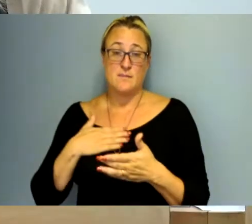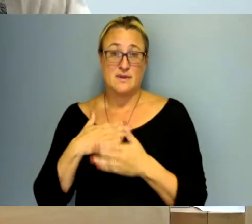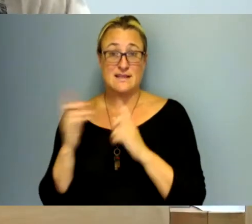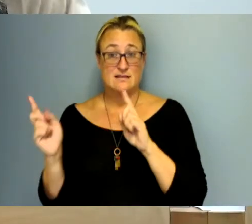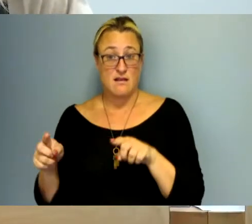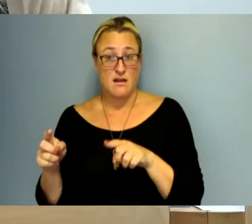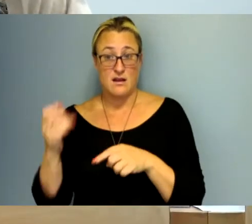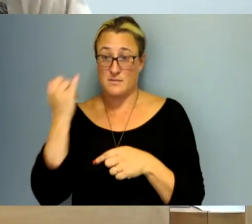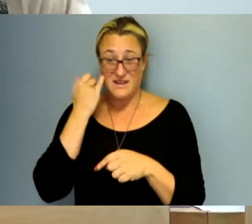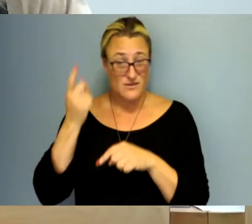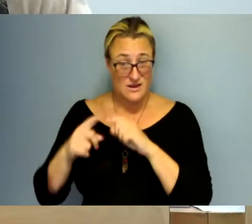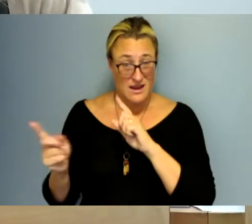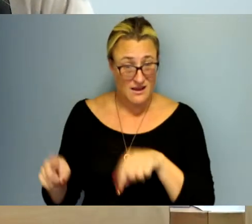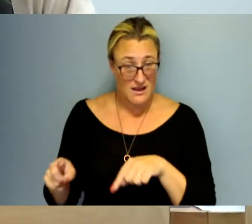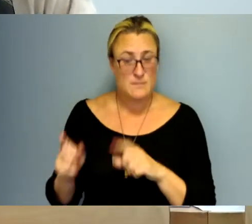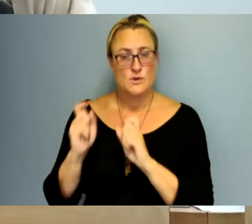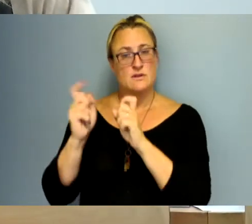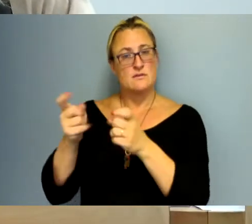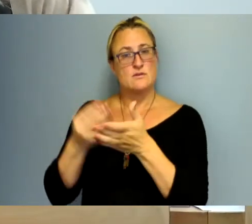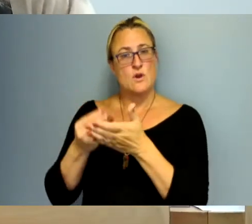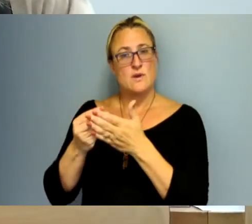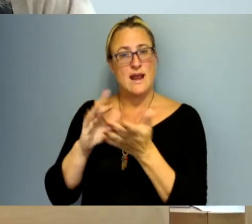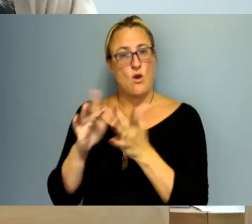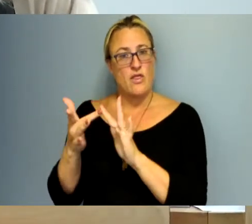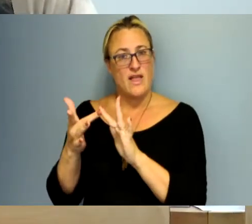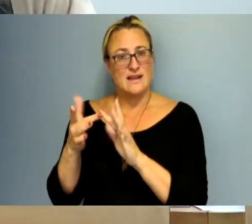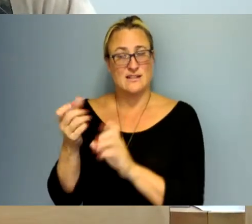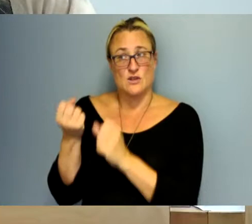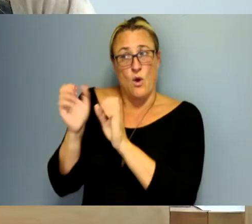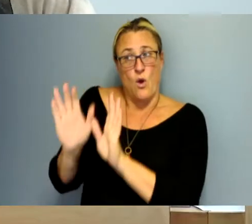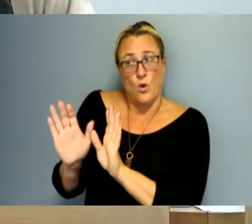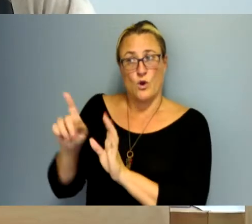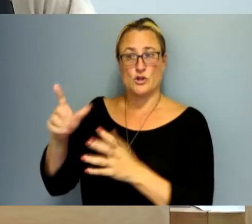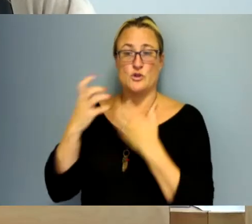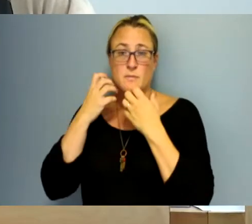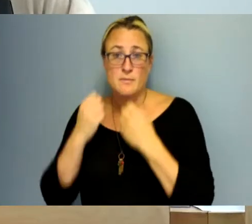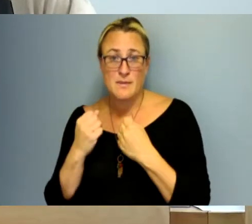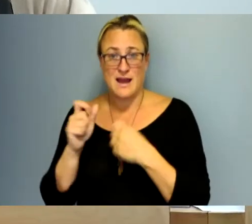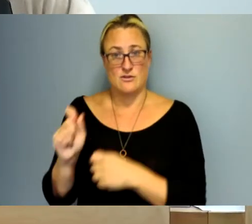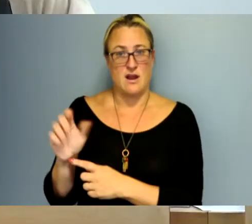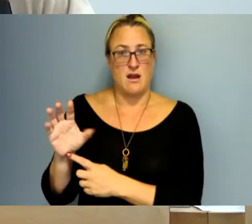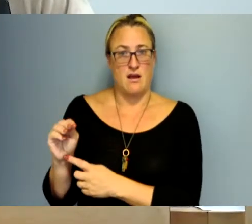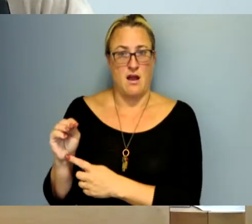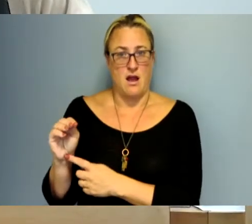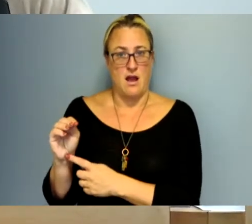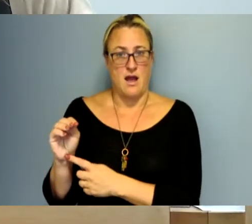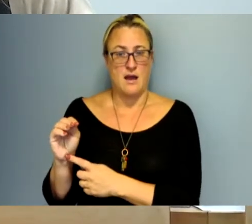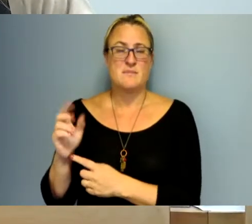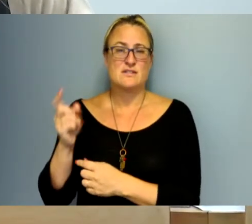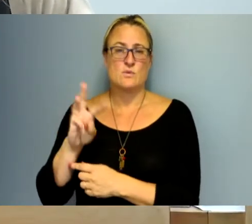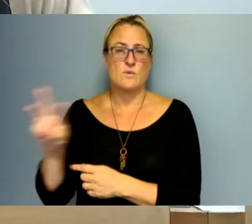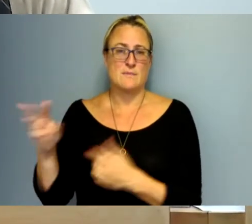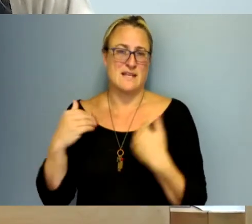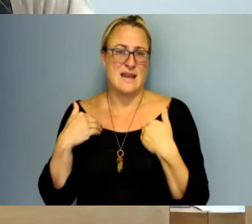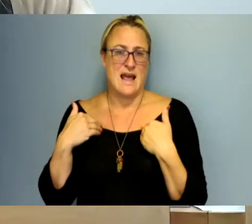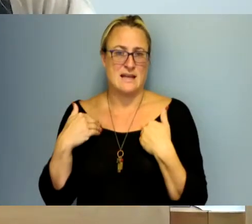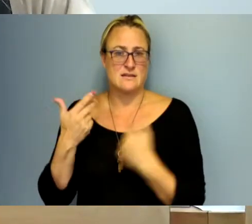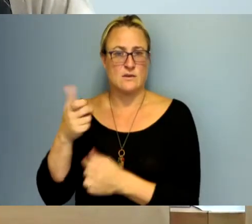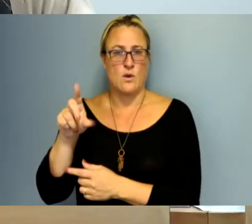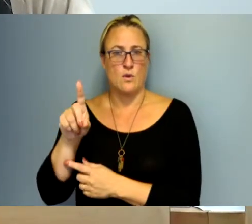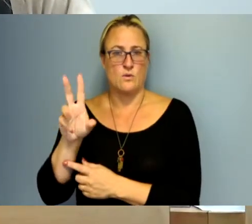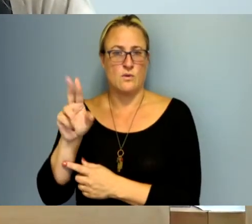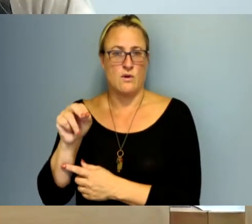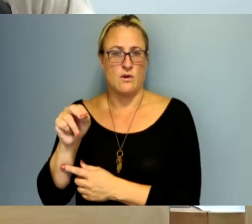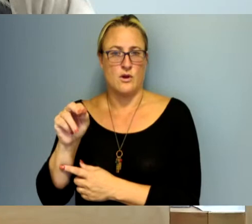donation online. You can go to holdonyoumatter.com. And it's also on our website. You can just go there. But everybody can register